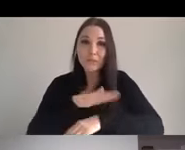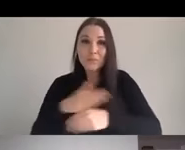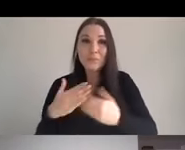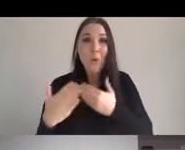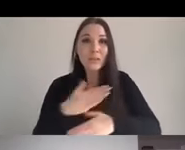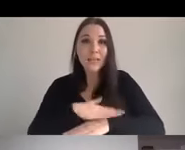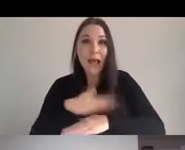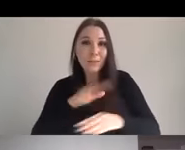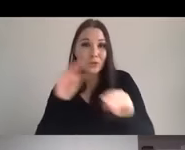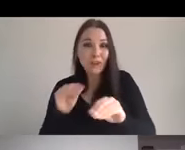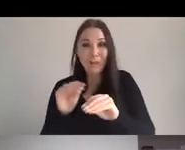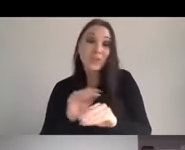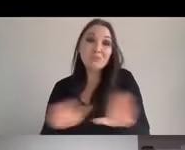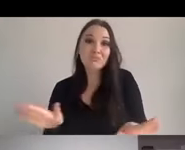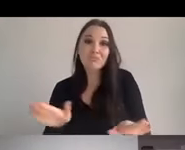have?